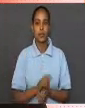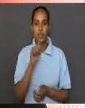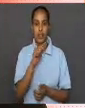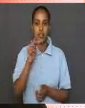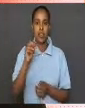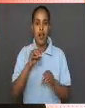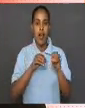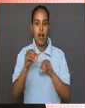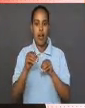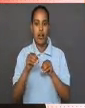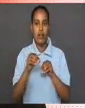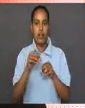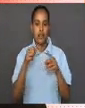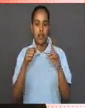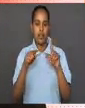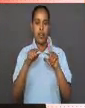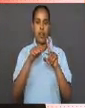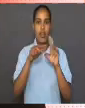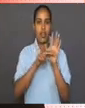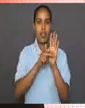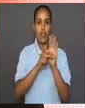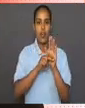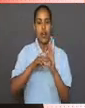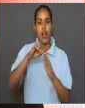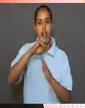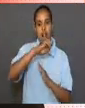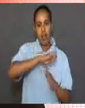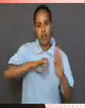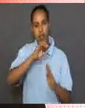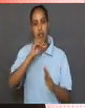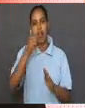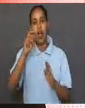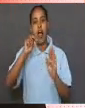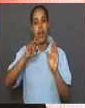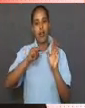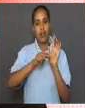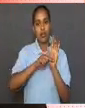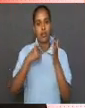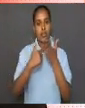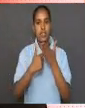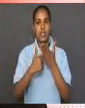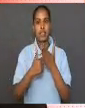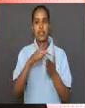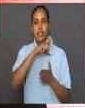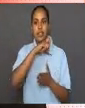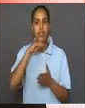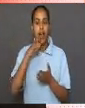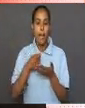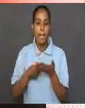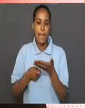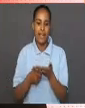Zinc acts as the negative electrode, or anode, in these dry